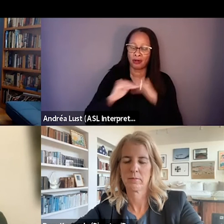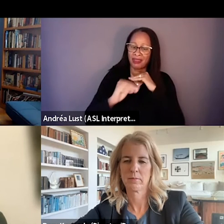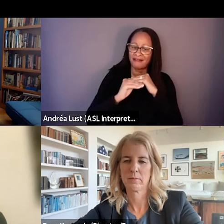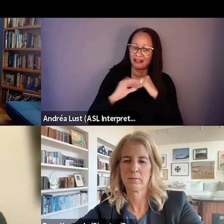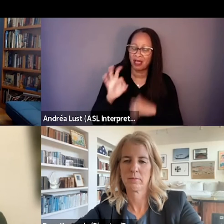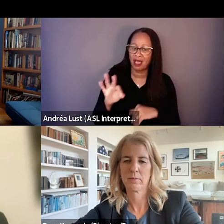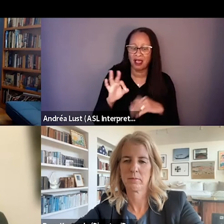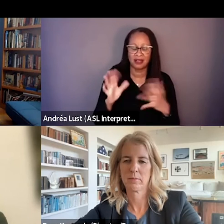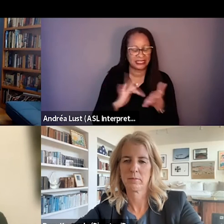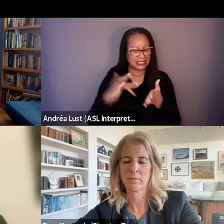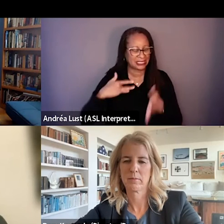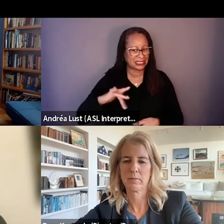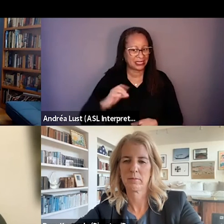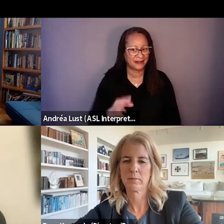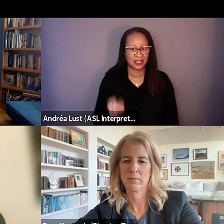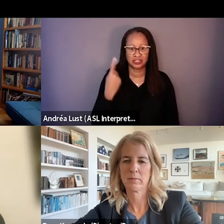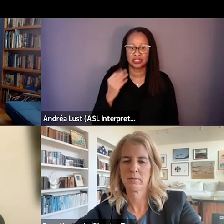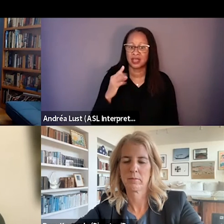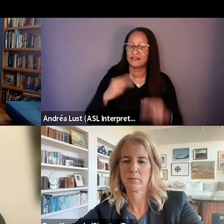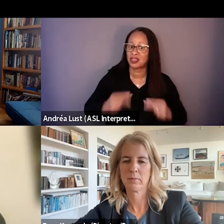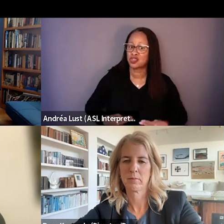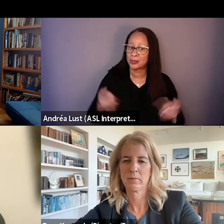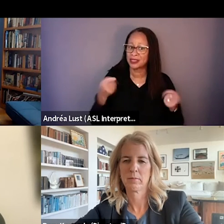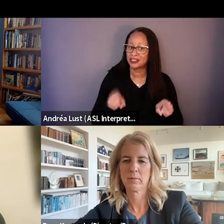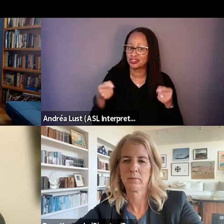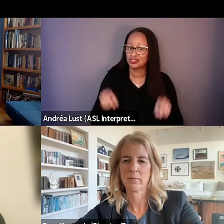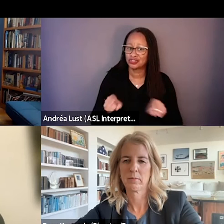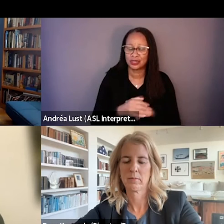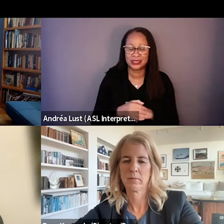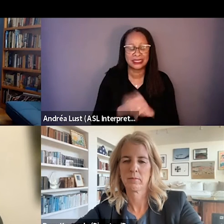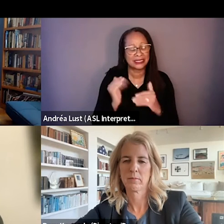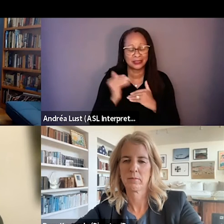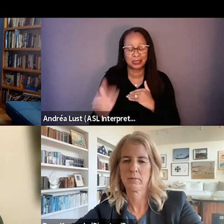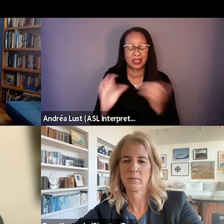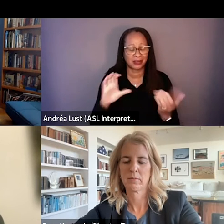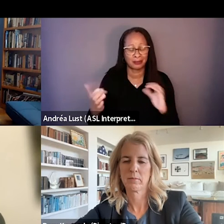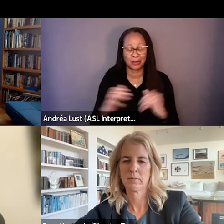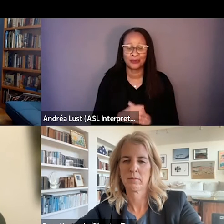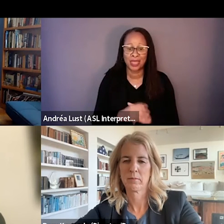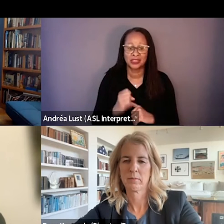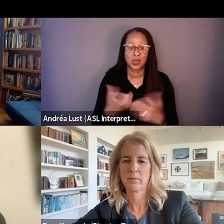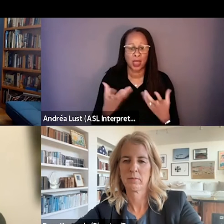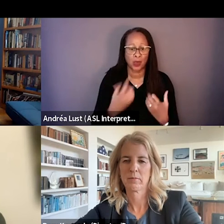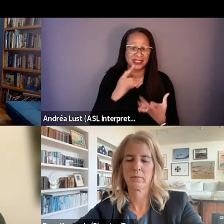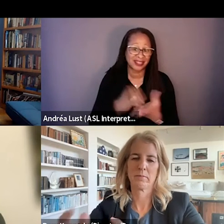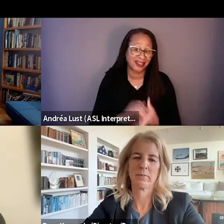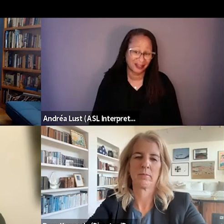of sensitivity and understanding of the human condition is just beyond compare. So I do want to say